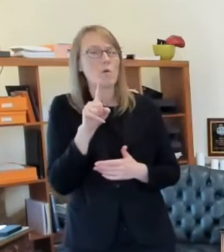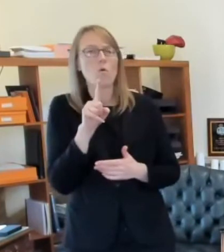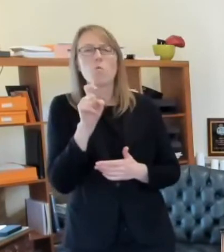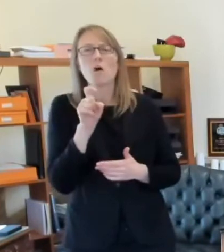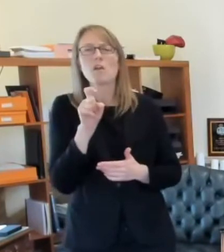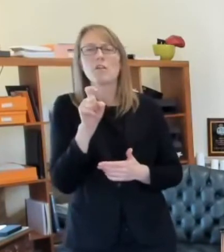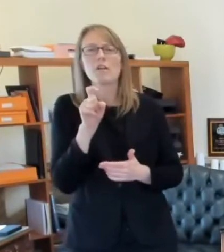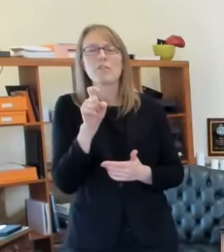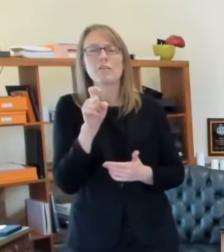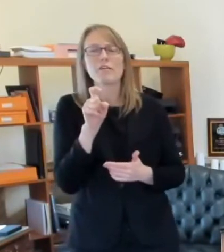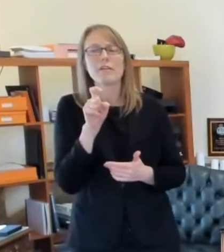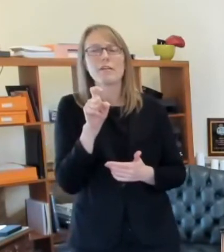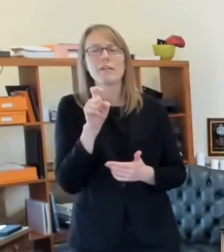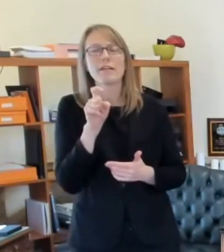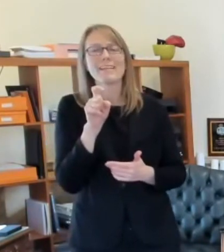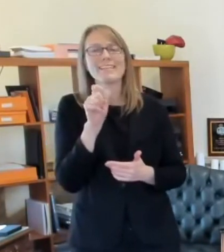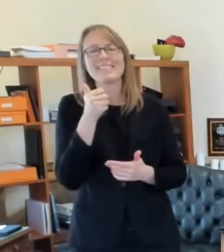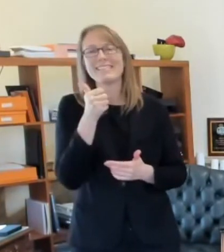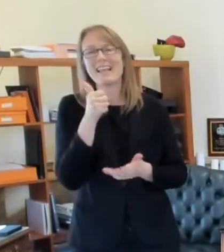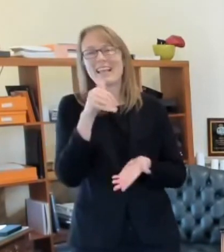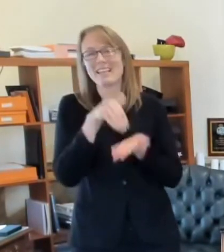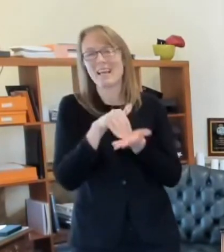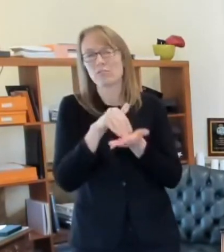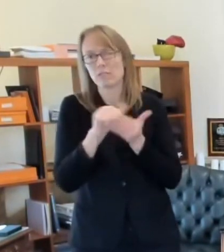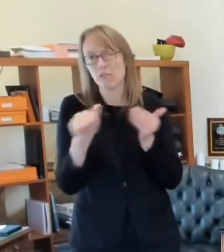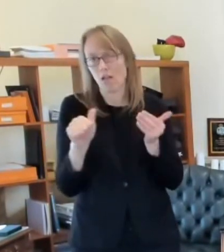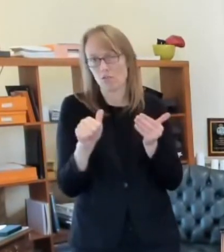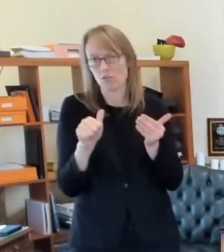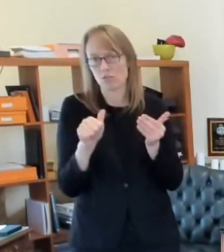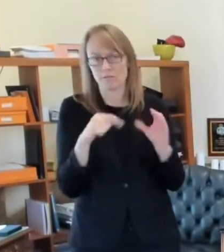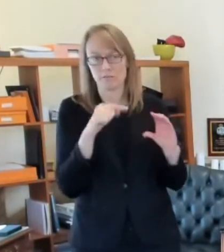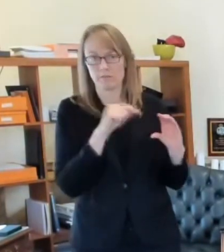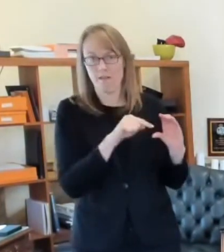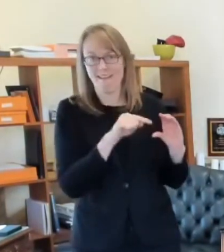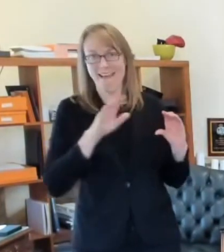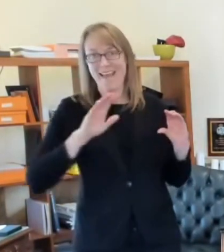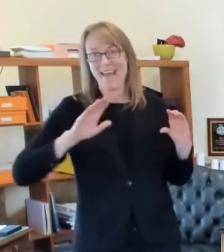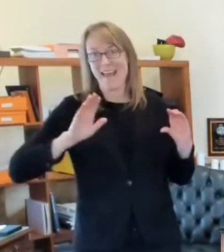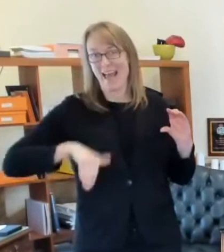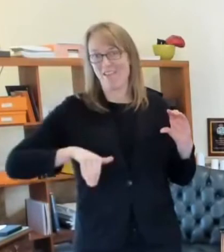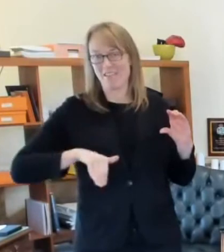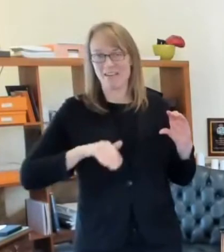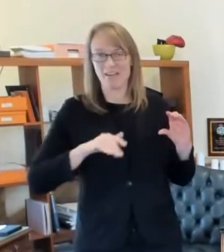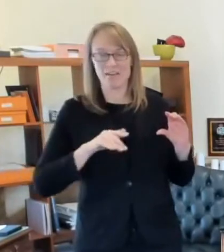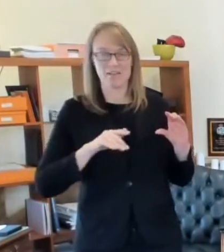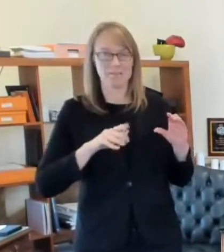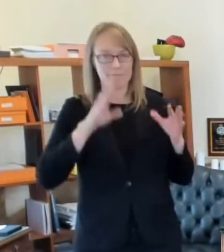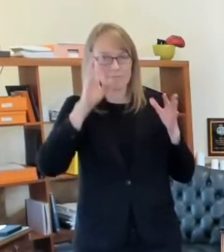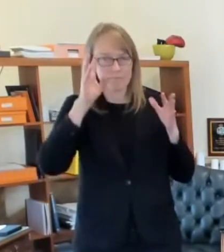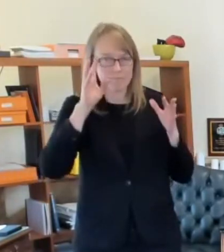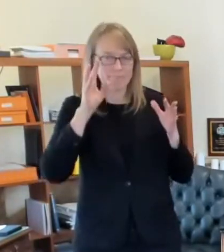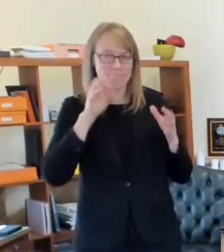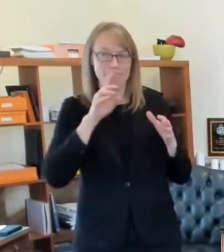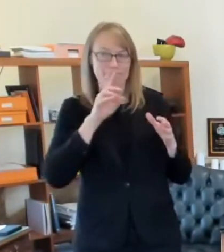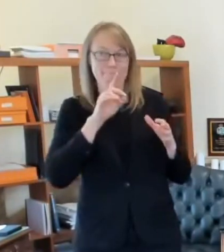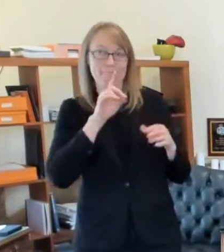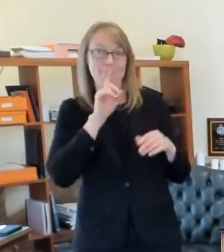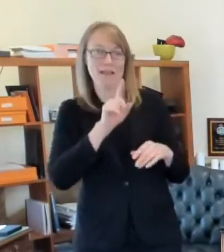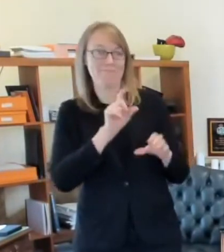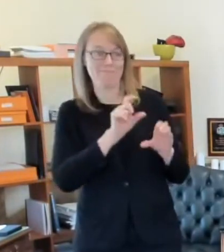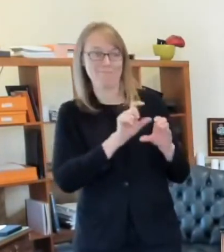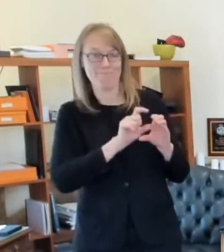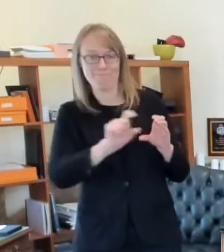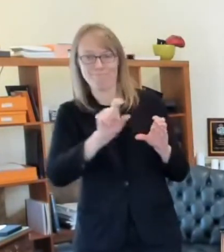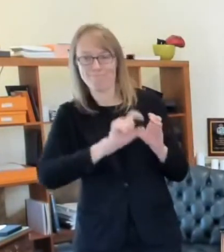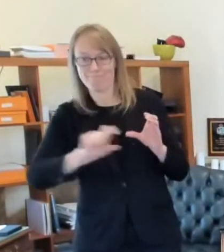$110,000 left that had not been committed. And, some categories are over and some categories are under, but we are going